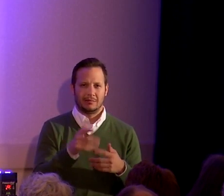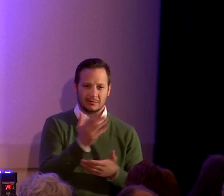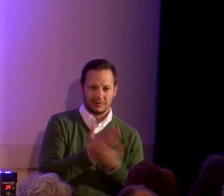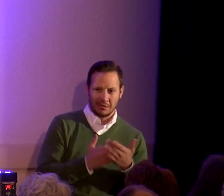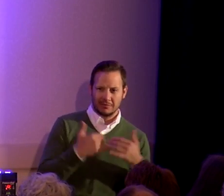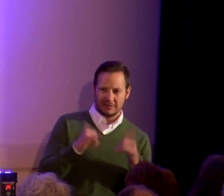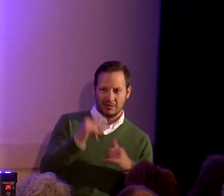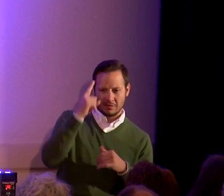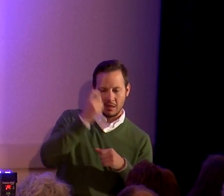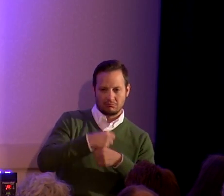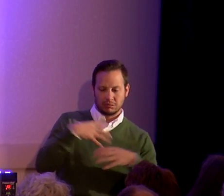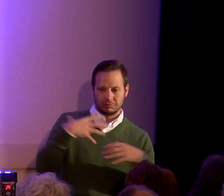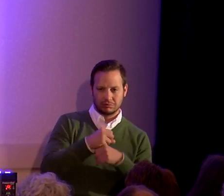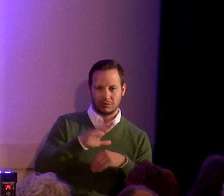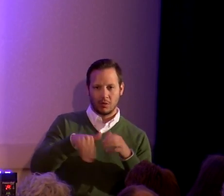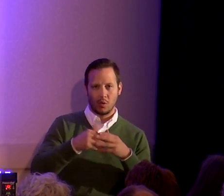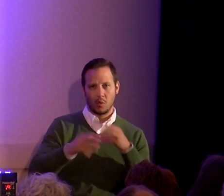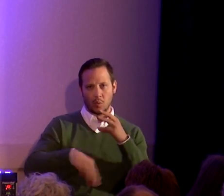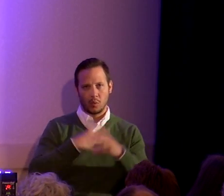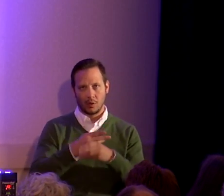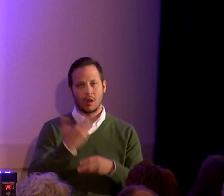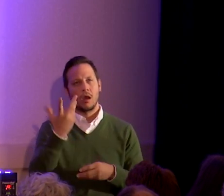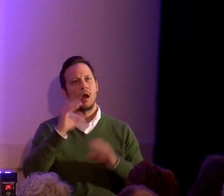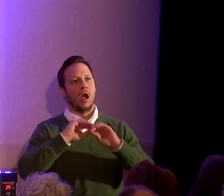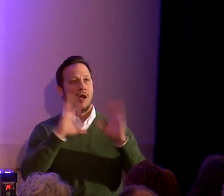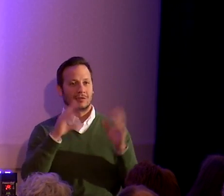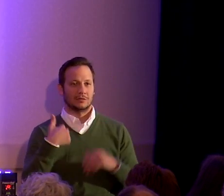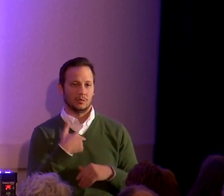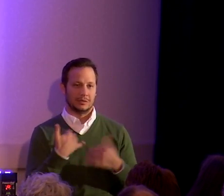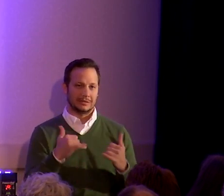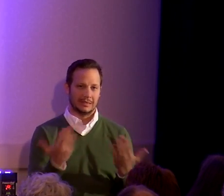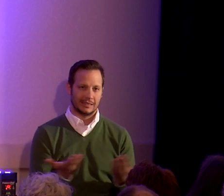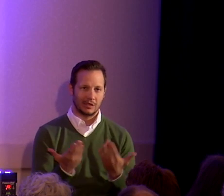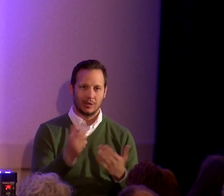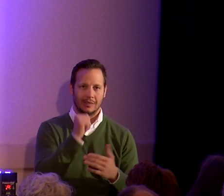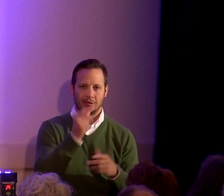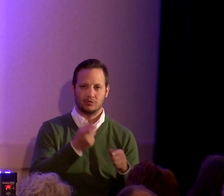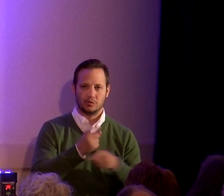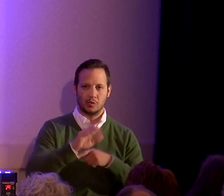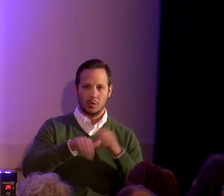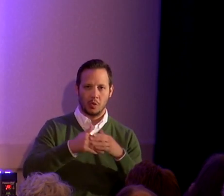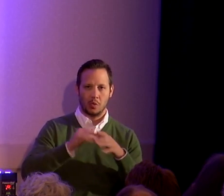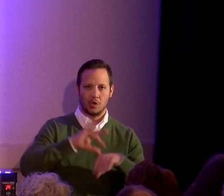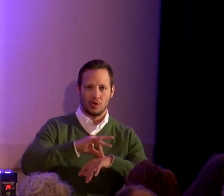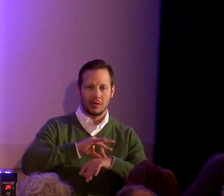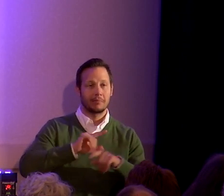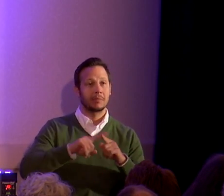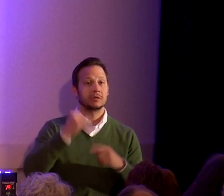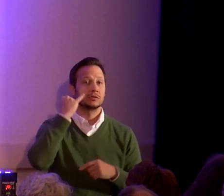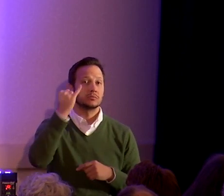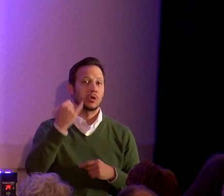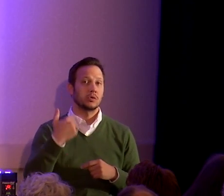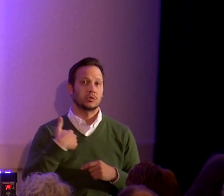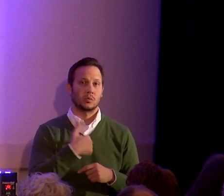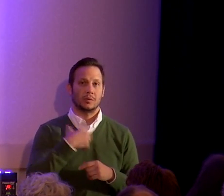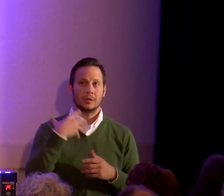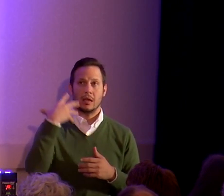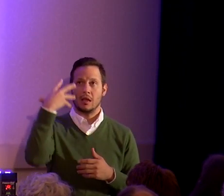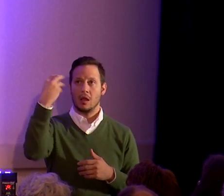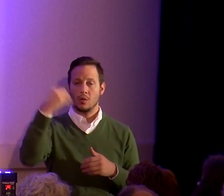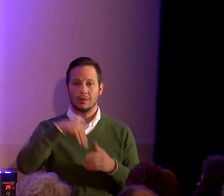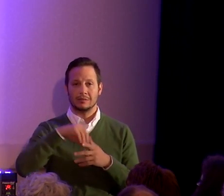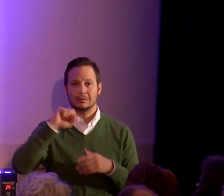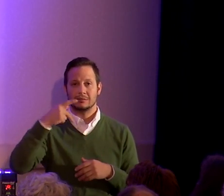We're still standing here, so, you know, we didn't scorch the Earth, but who's to say what's going to happen when we get out into space? We